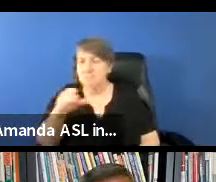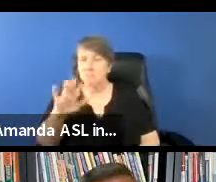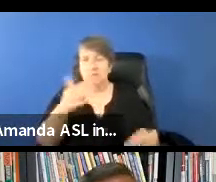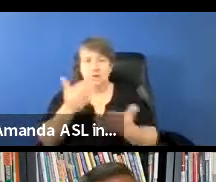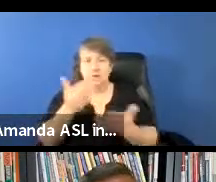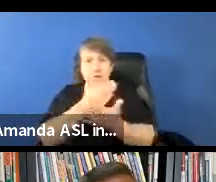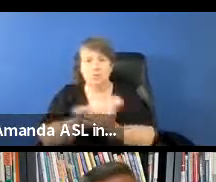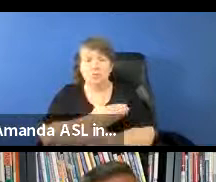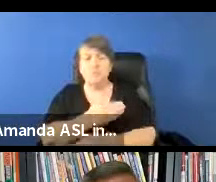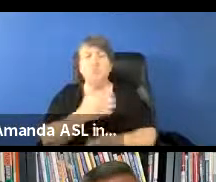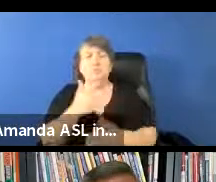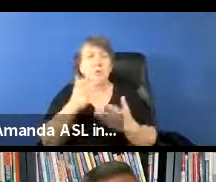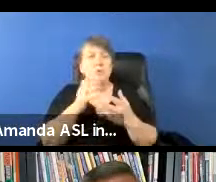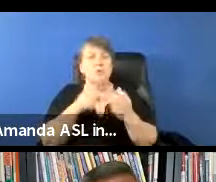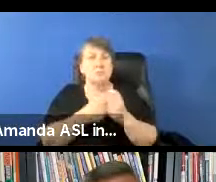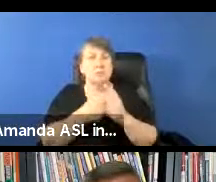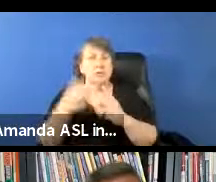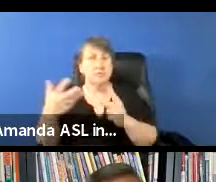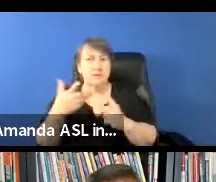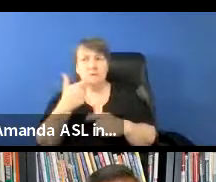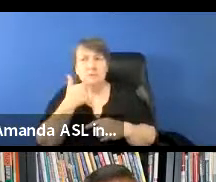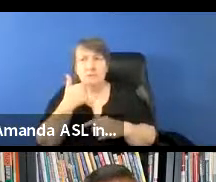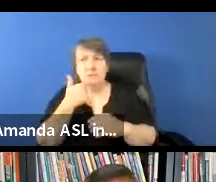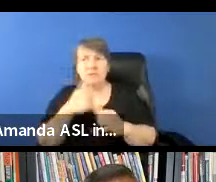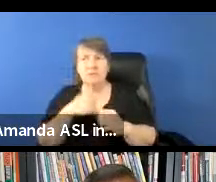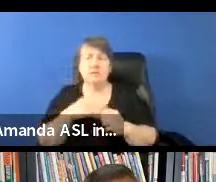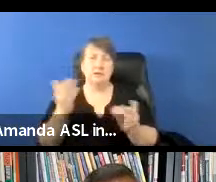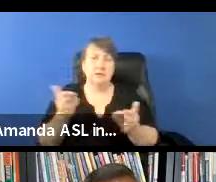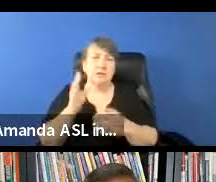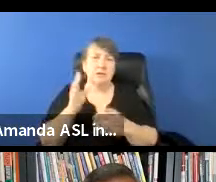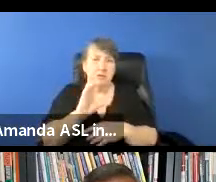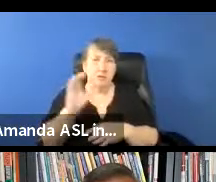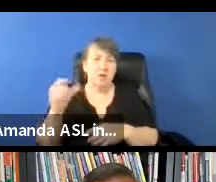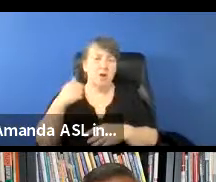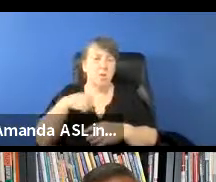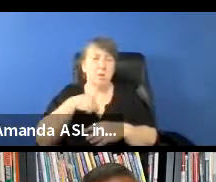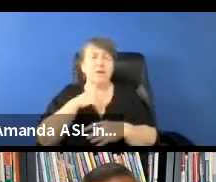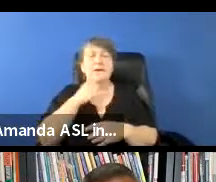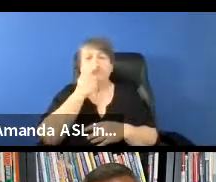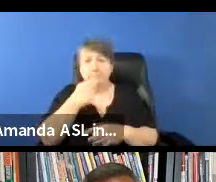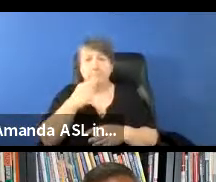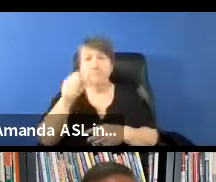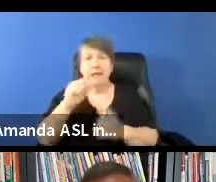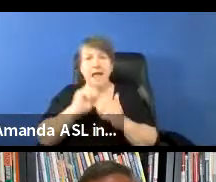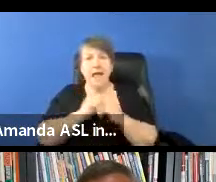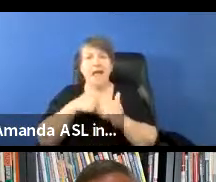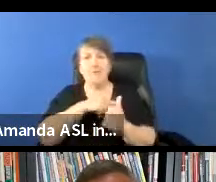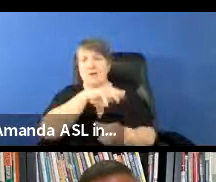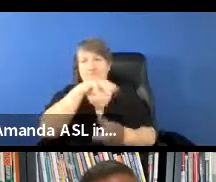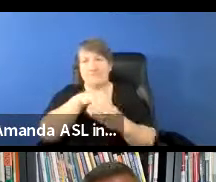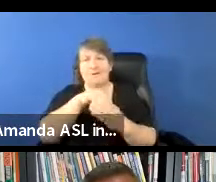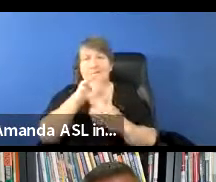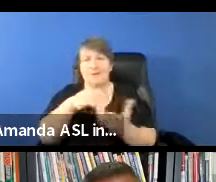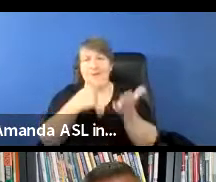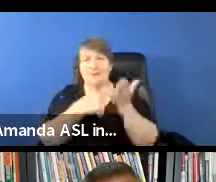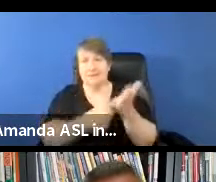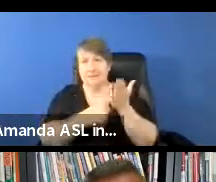on what you said by saying that, at Clark College, we're very much interested in how we could be a part of this